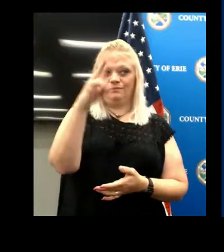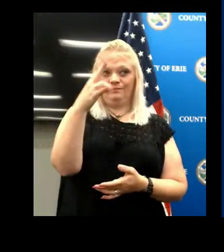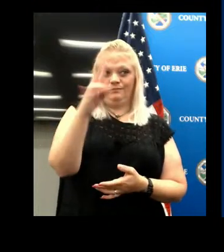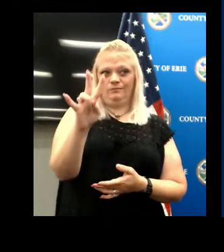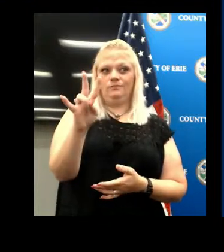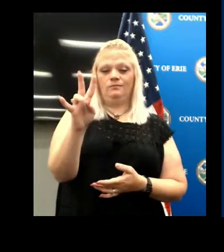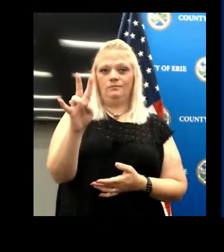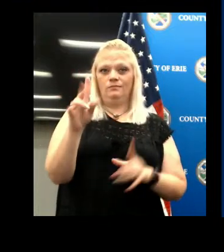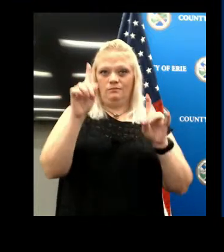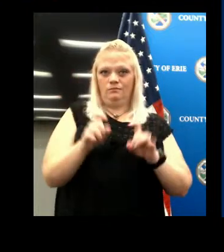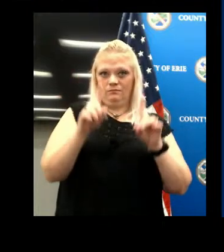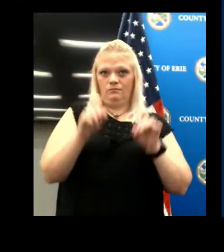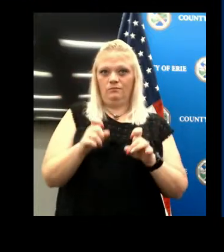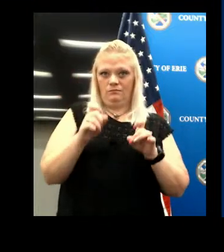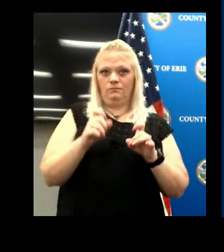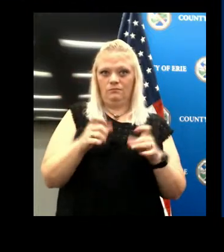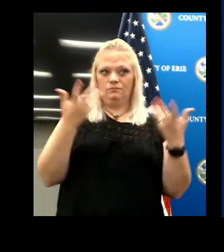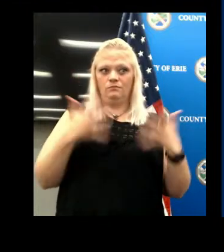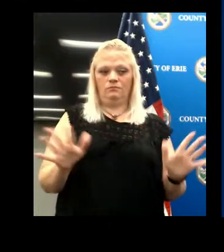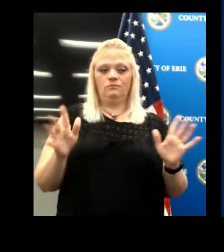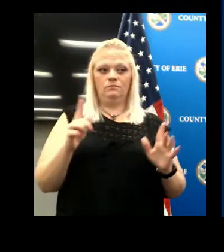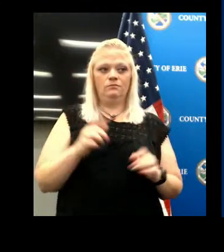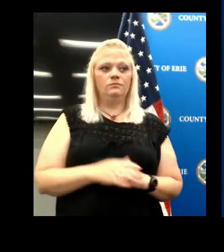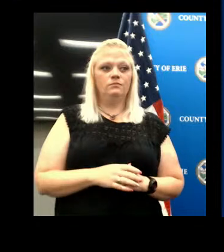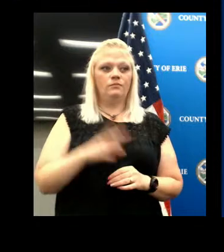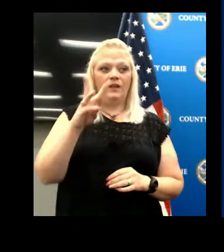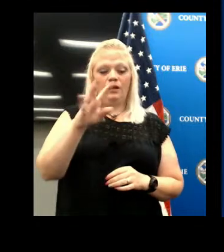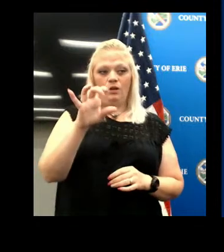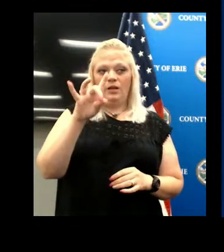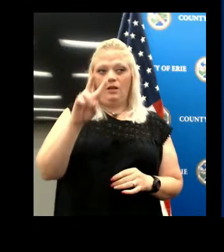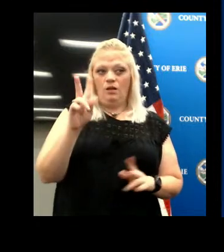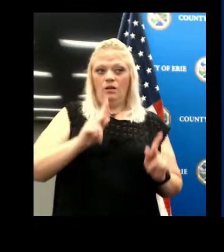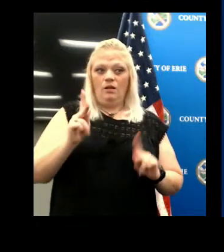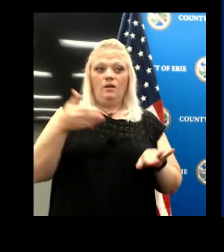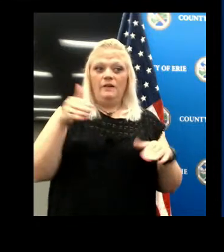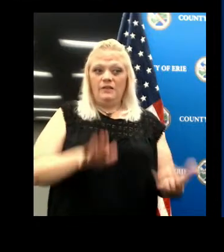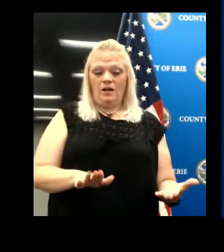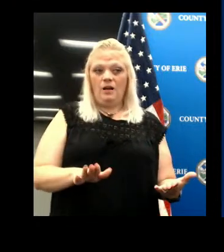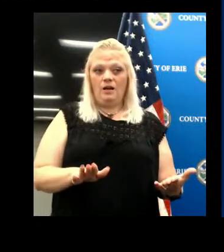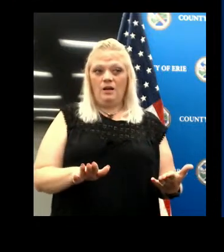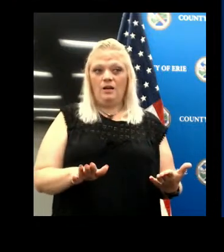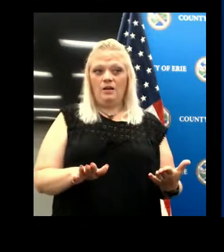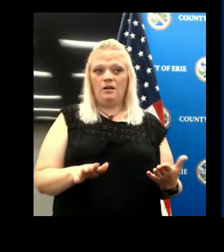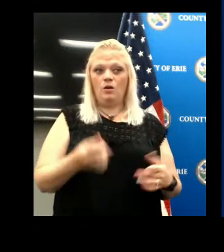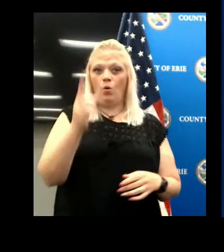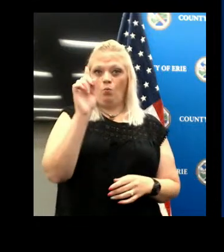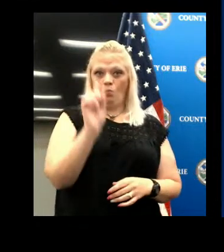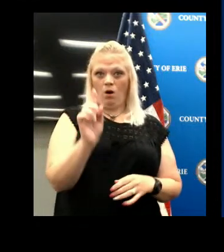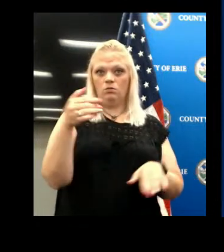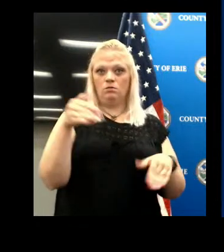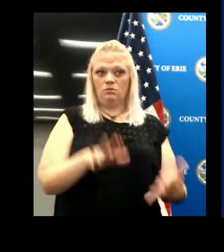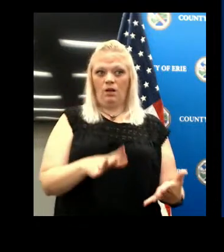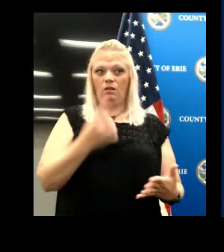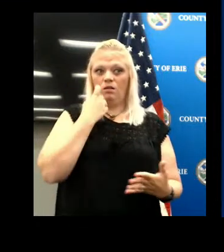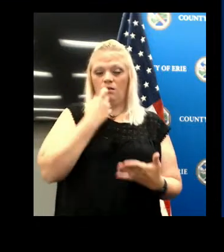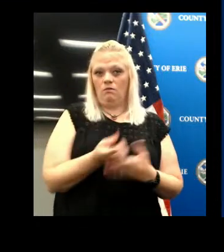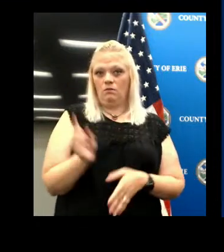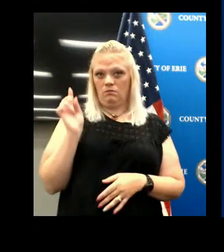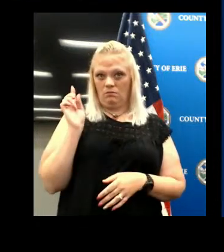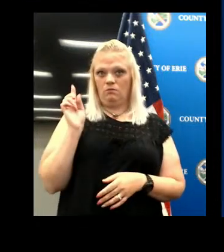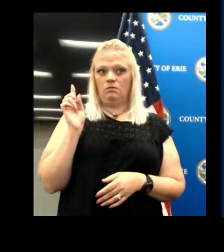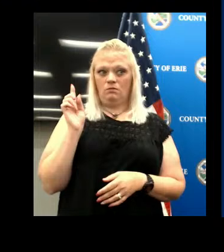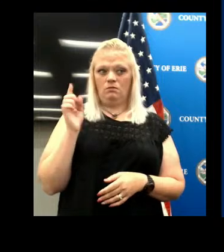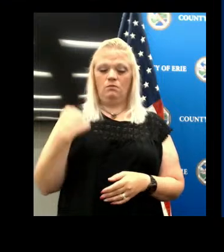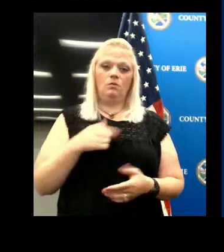352,617 specimens tested of Erie County residents, 682 people have died, as I noted. One death was in the prior week. We